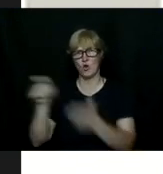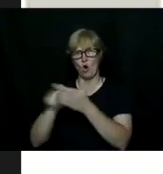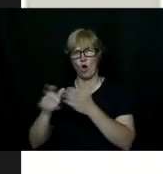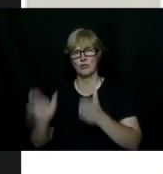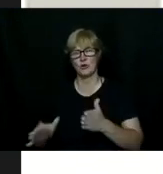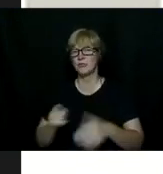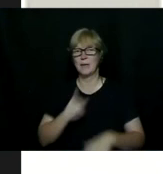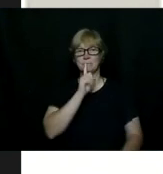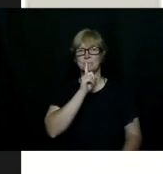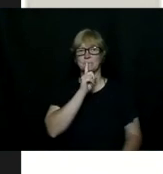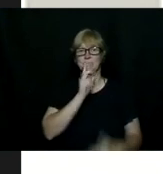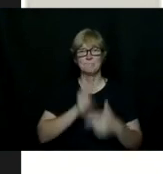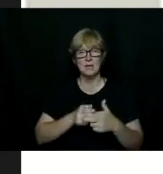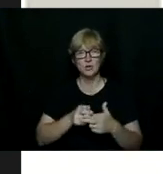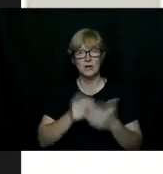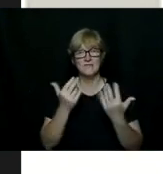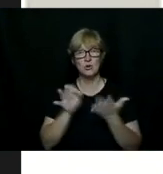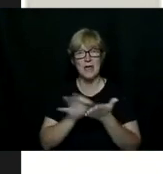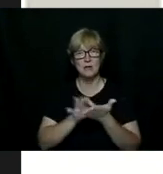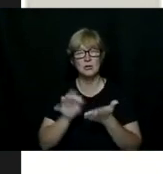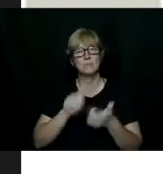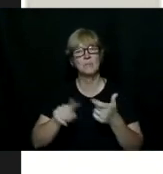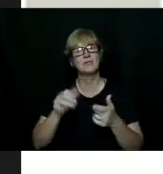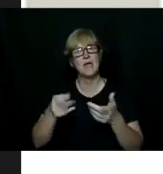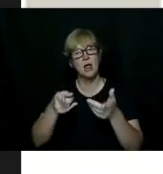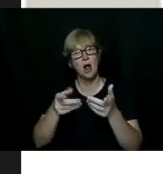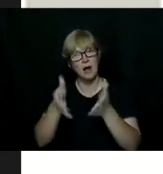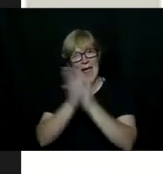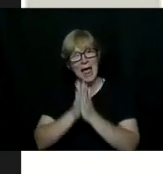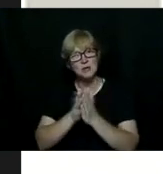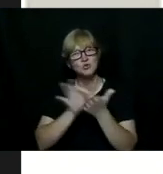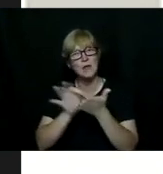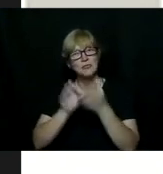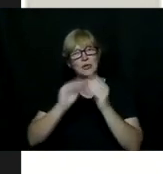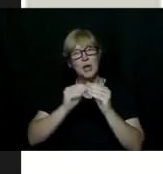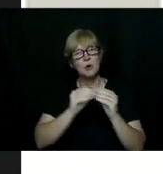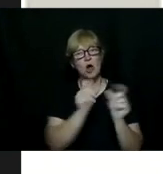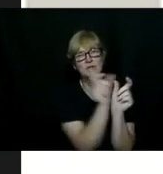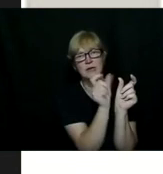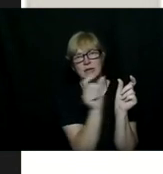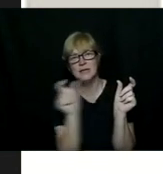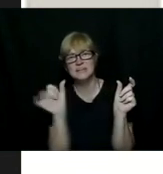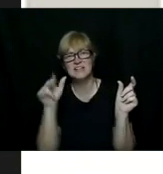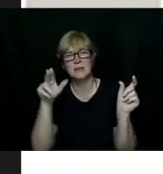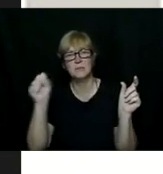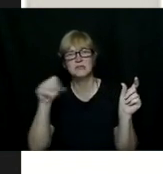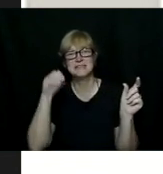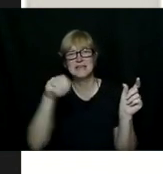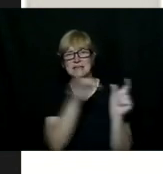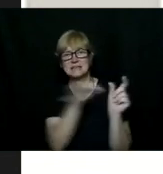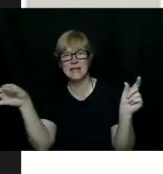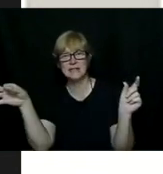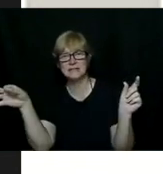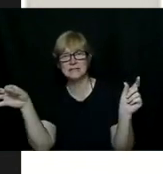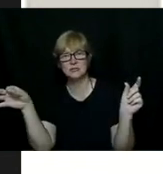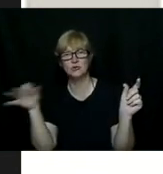mentioned, but people are told to count the number of syllables in a sentence. Mm-hmm. So since they are stating the sentence, they have no